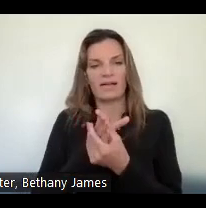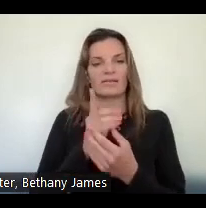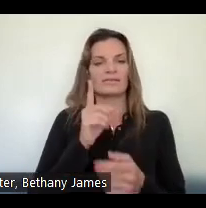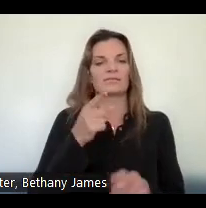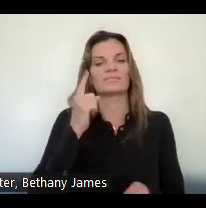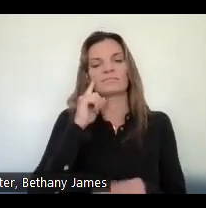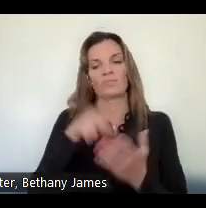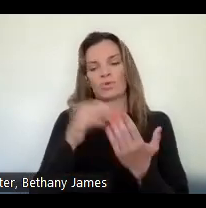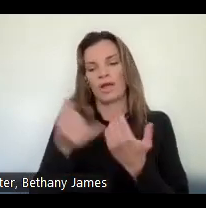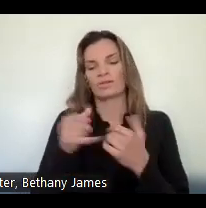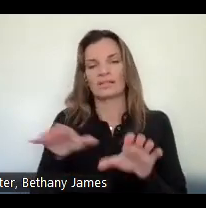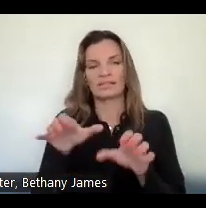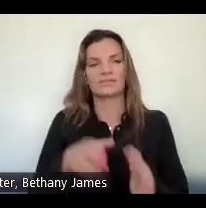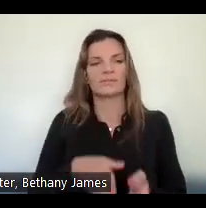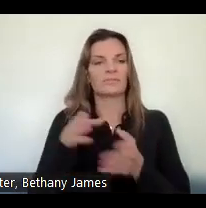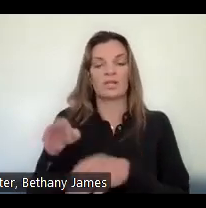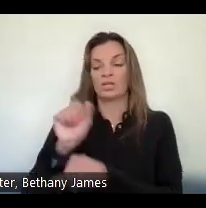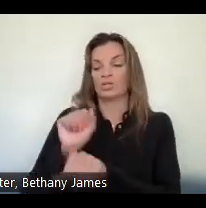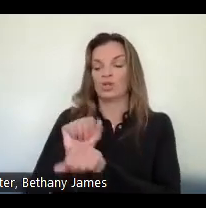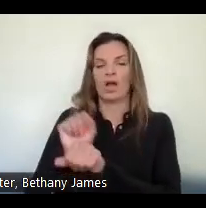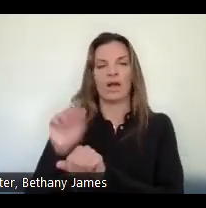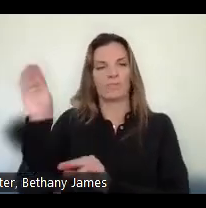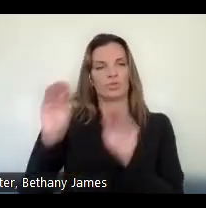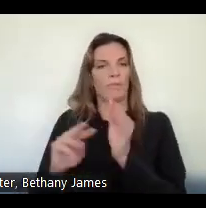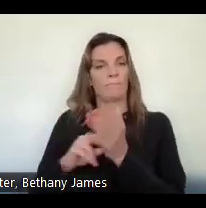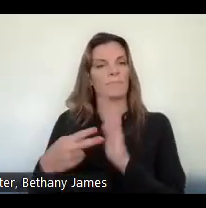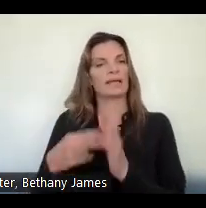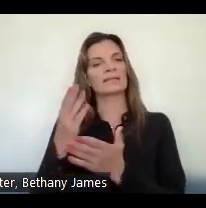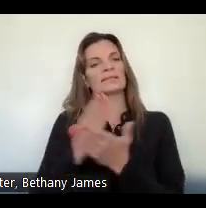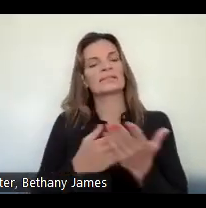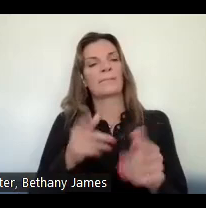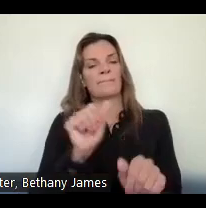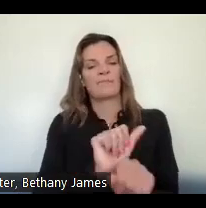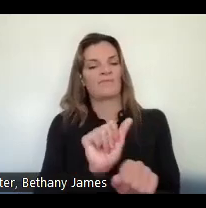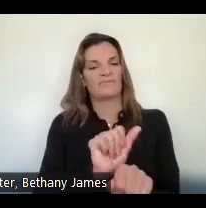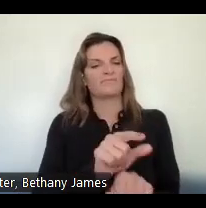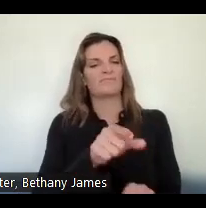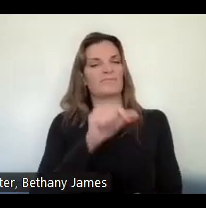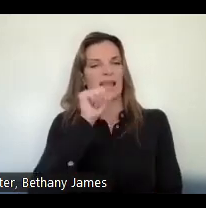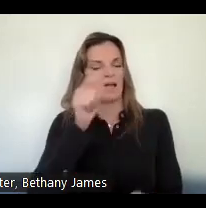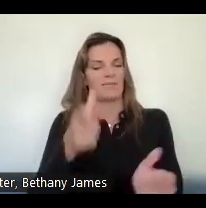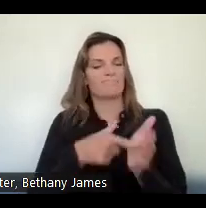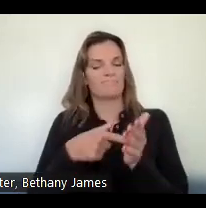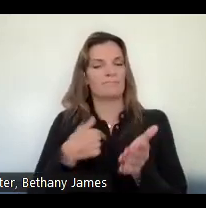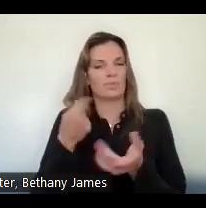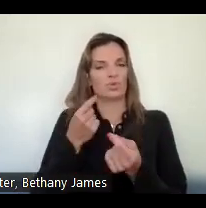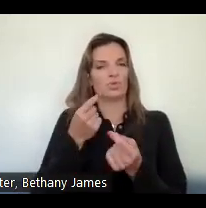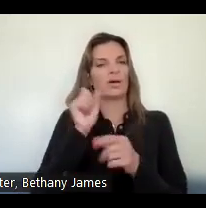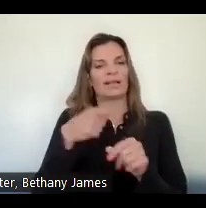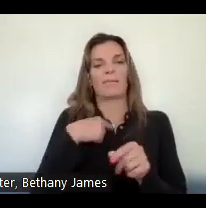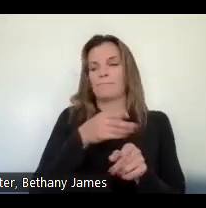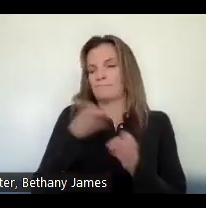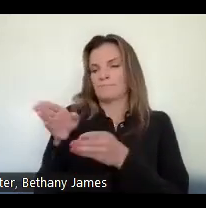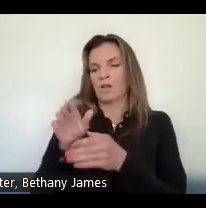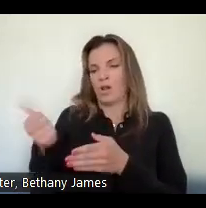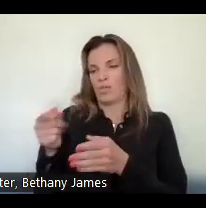So what that means is job restructuring can remove marginal functions to allow employees more time to become proficient in the areas